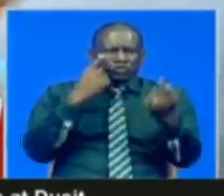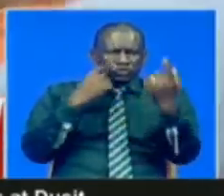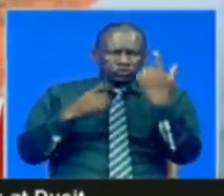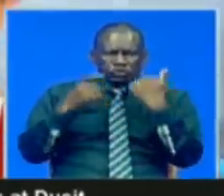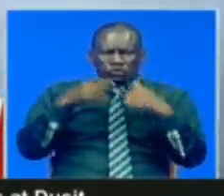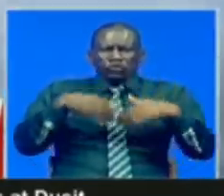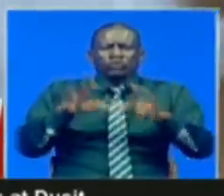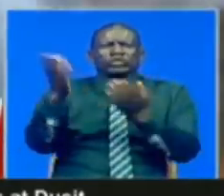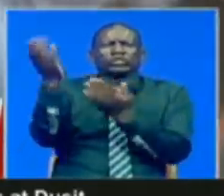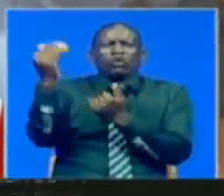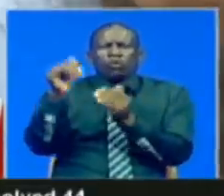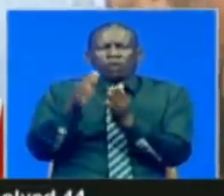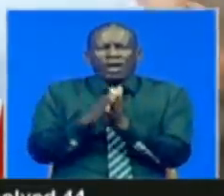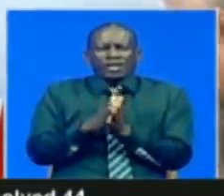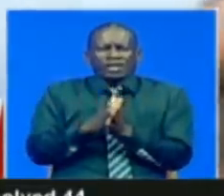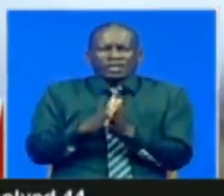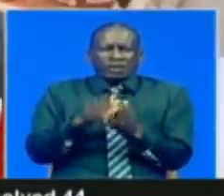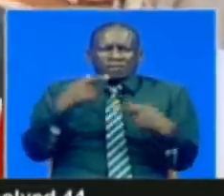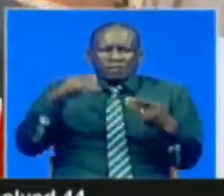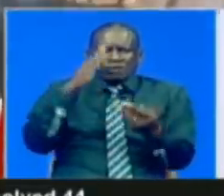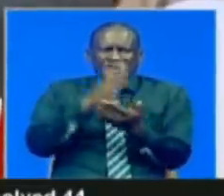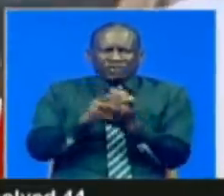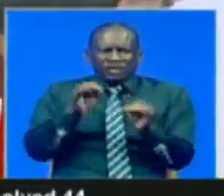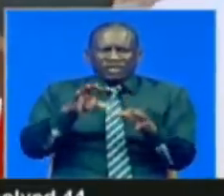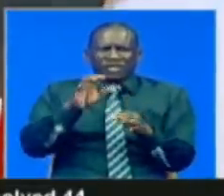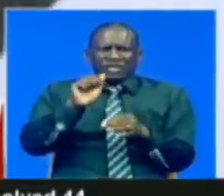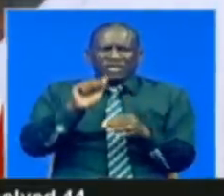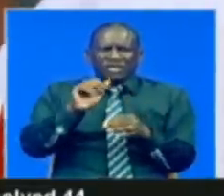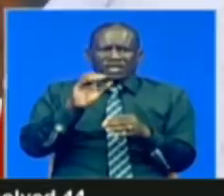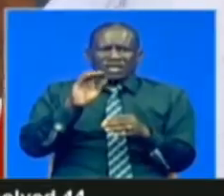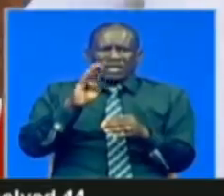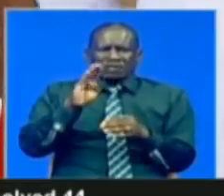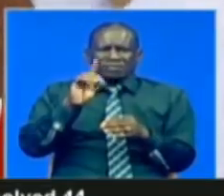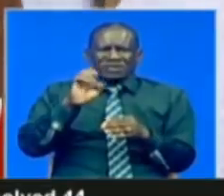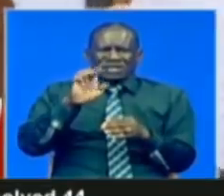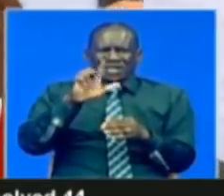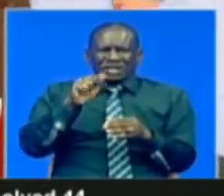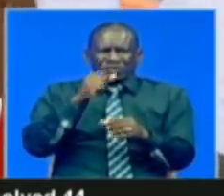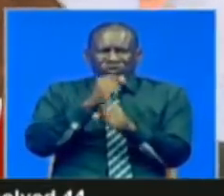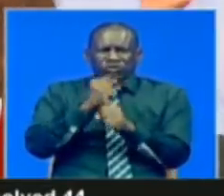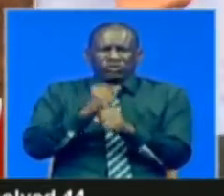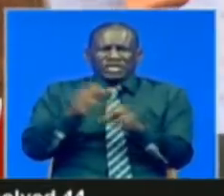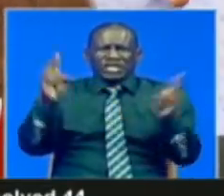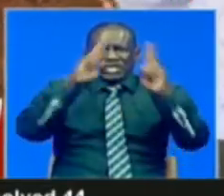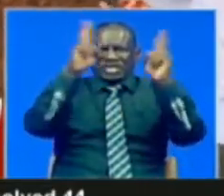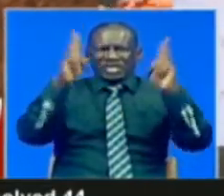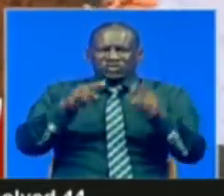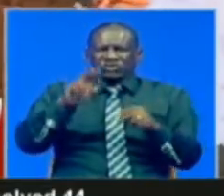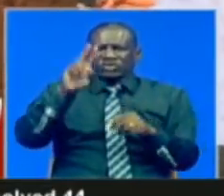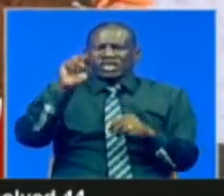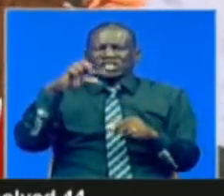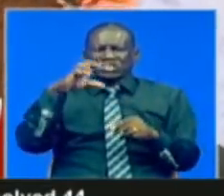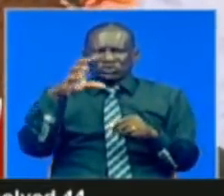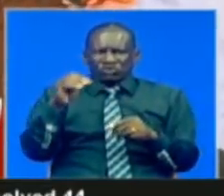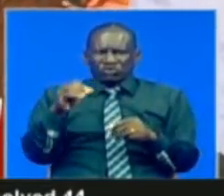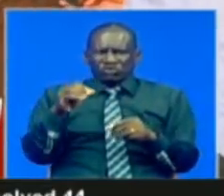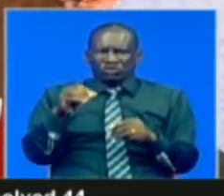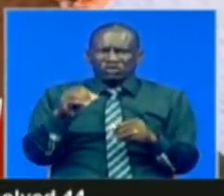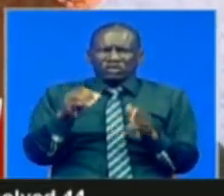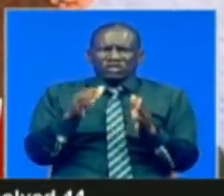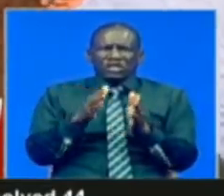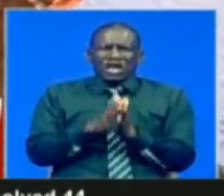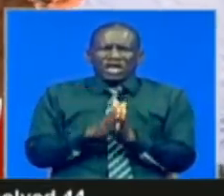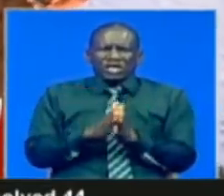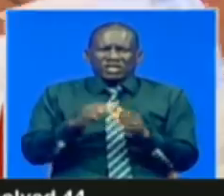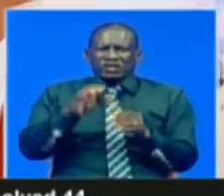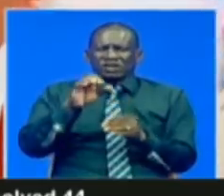despair and disbelief. Abdallah is said to have been working for an international non-governmental organization and he and